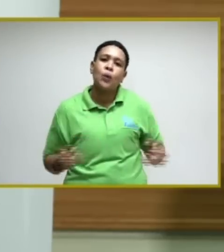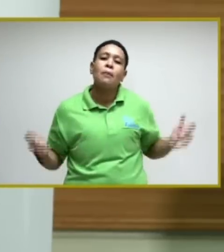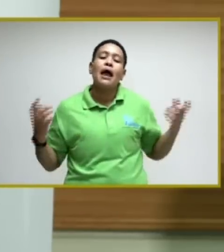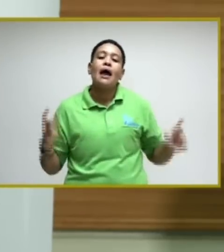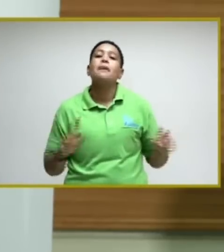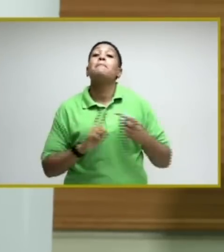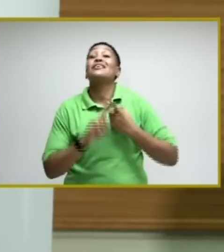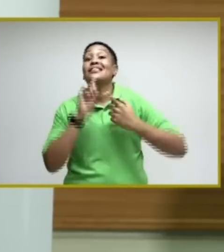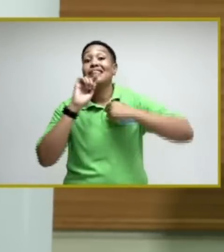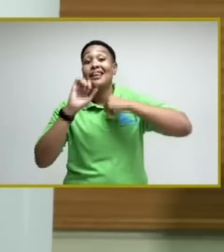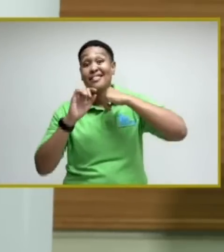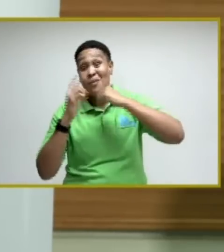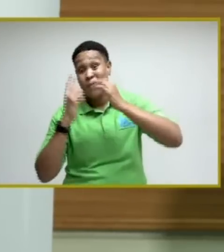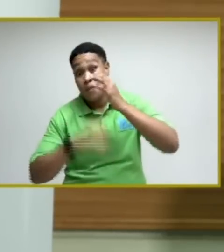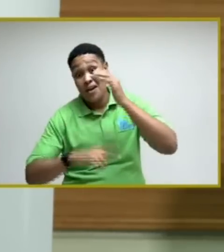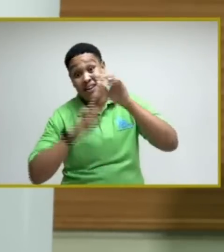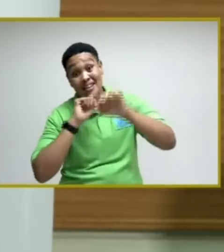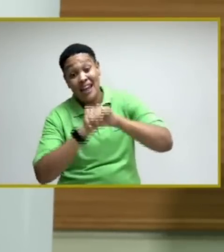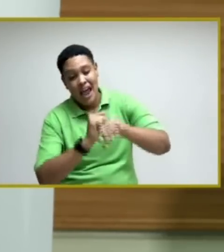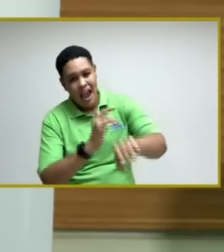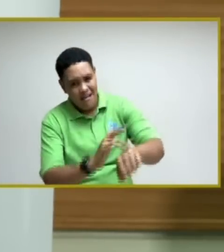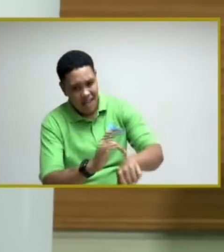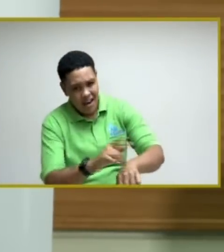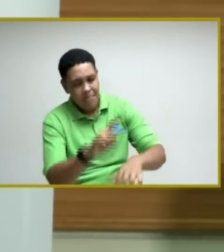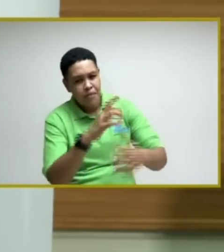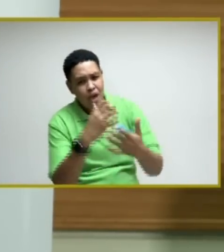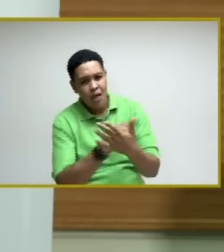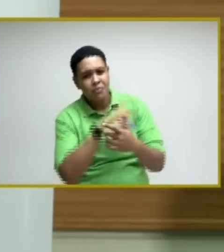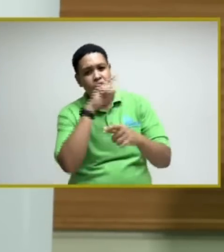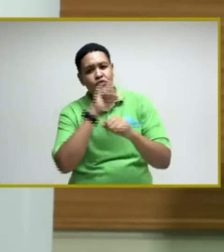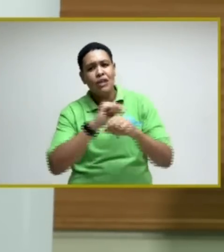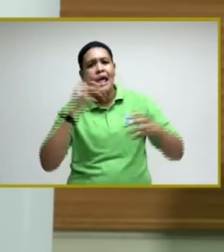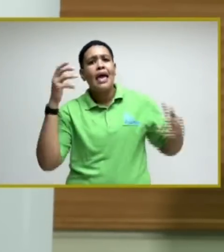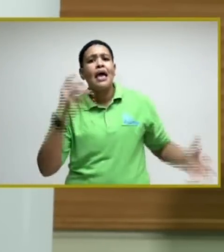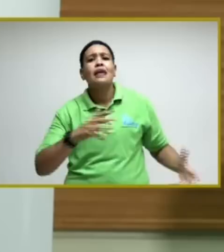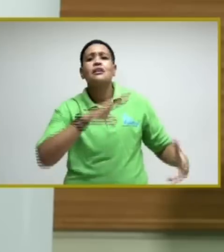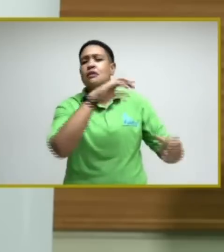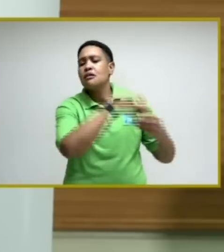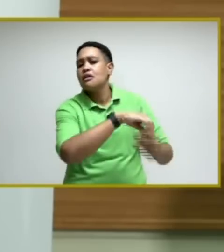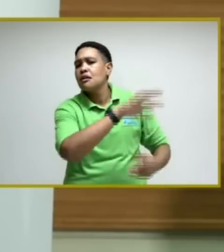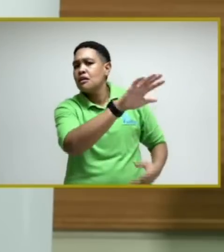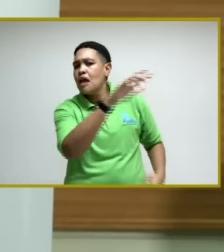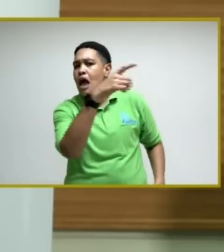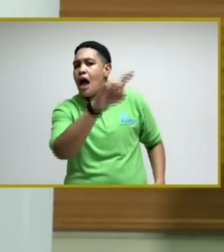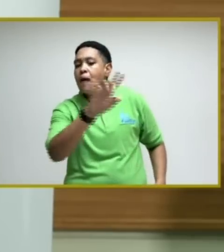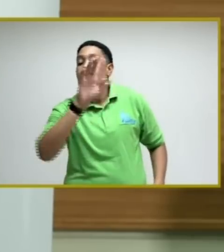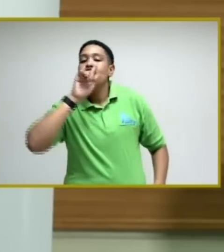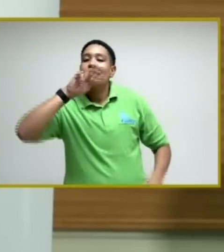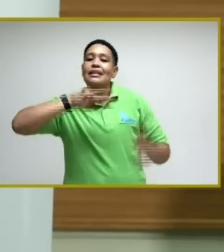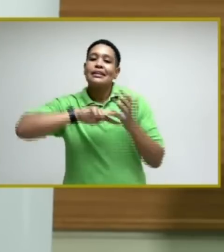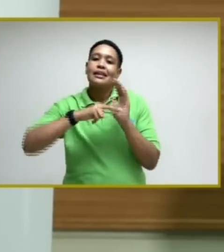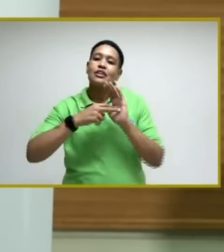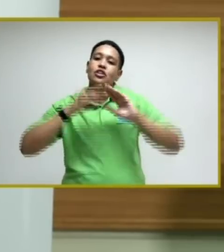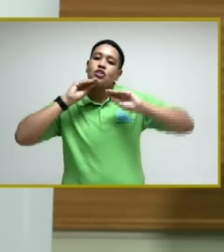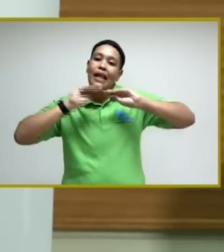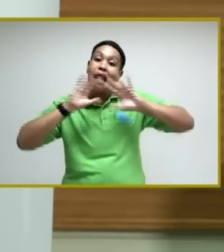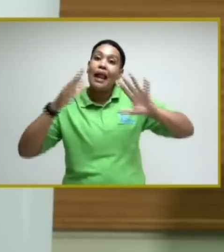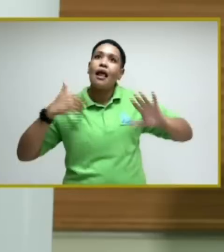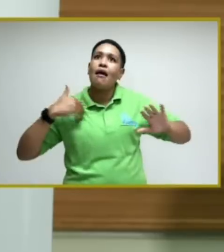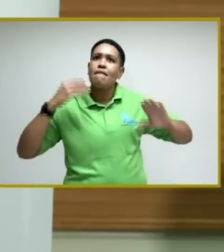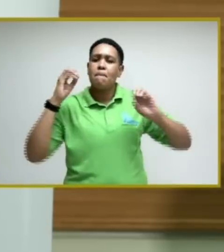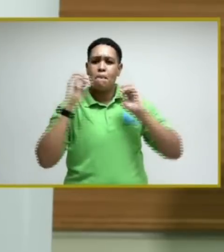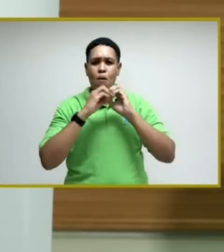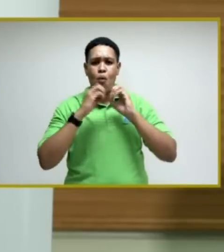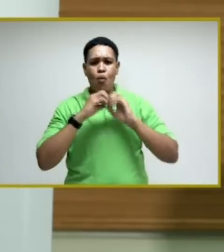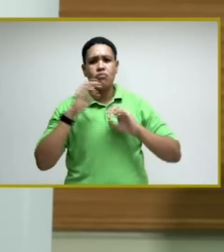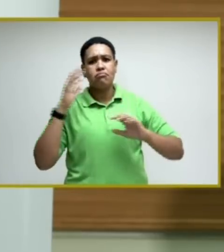the extent that they are available, the opportunity exists for them to come on board. And the intention clearly is to have greater